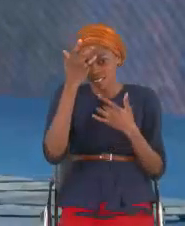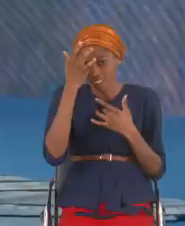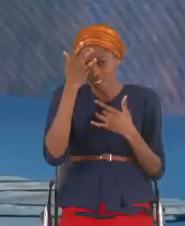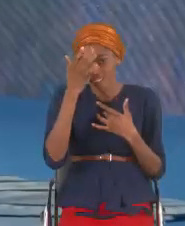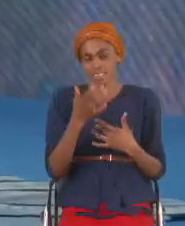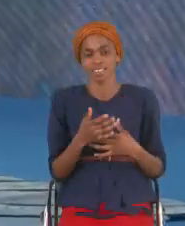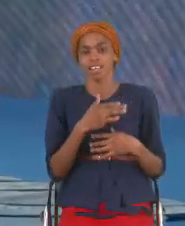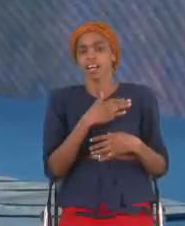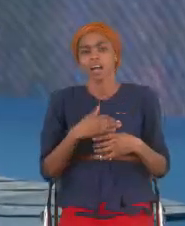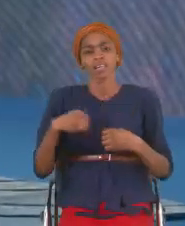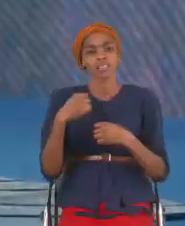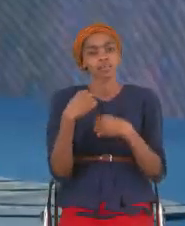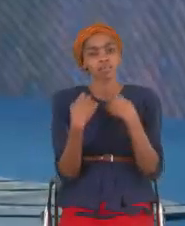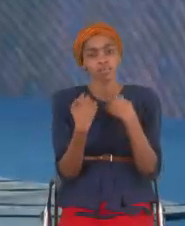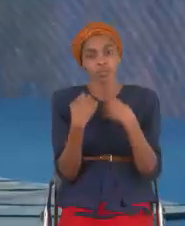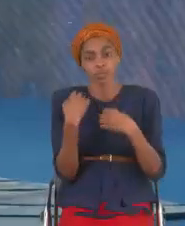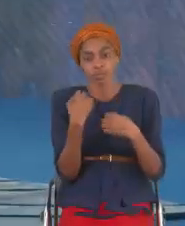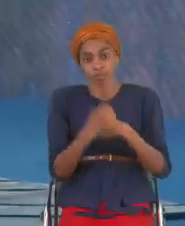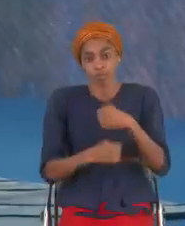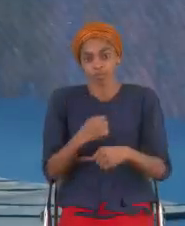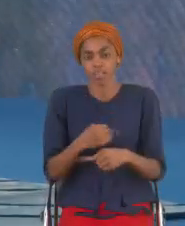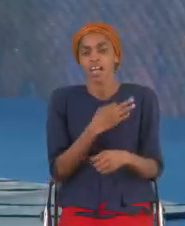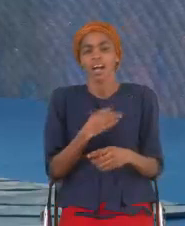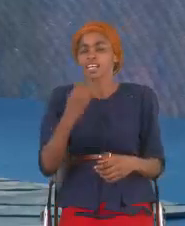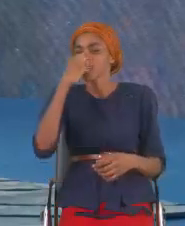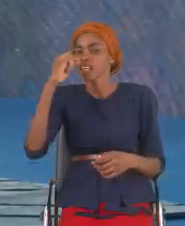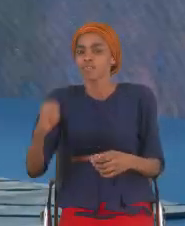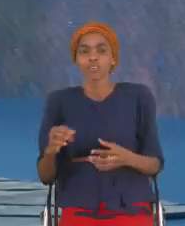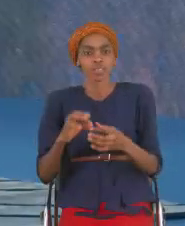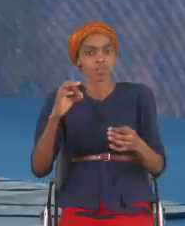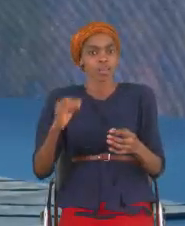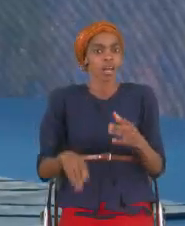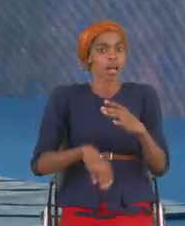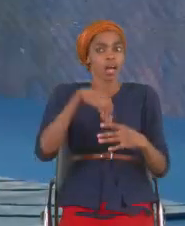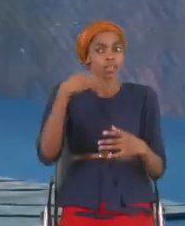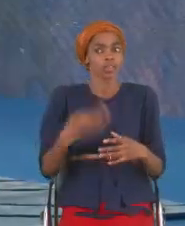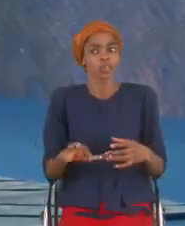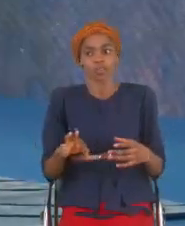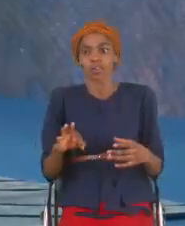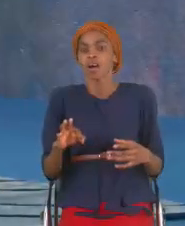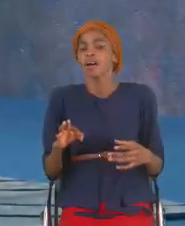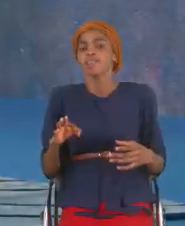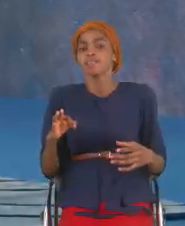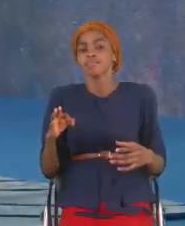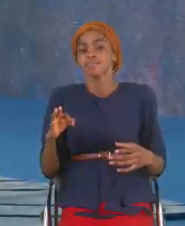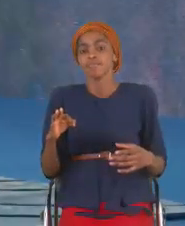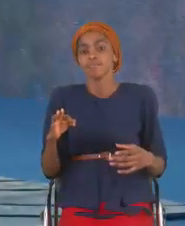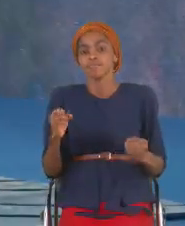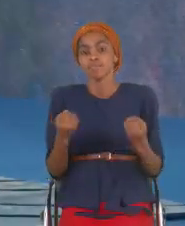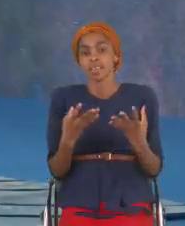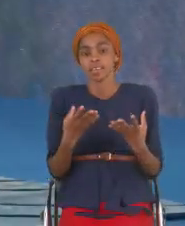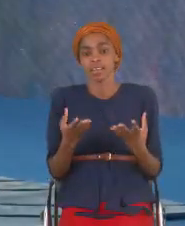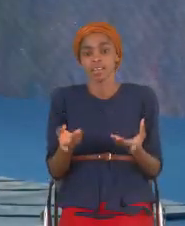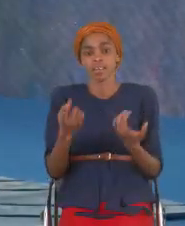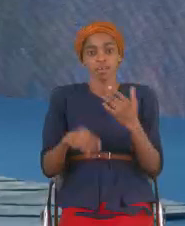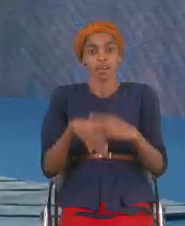plagues, and of evil spirits, and unto many that were blind, he gave